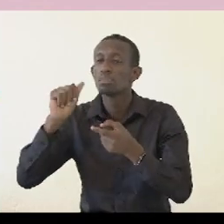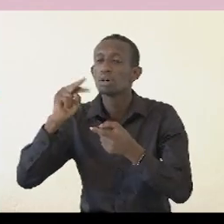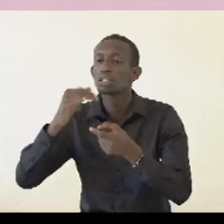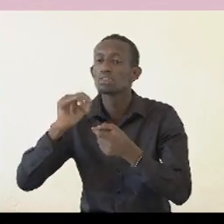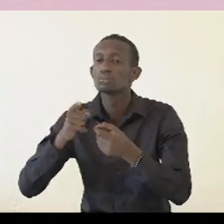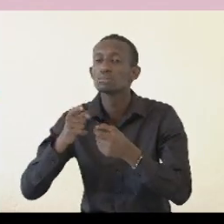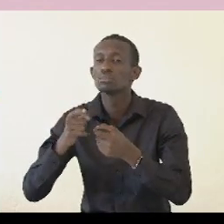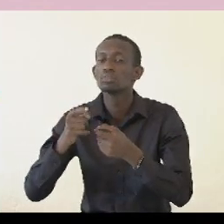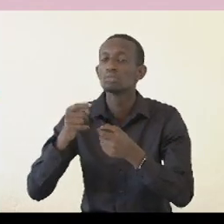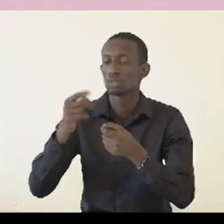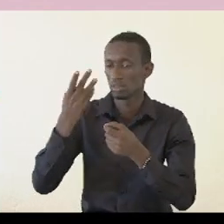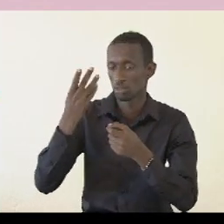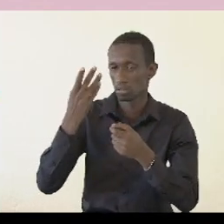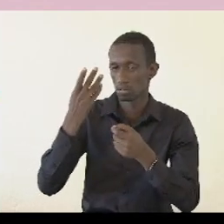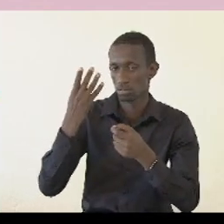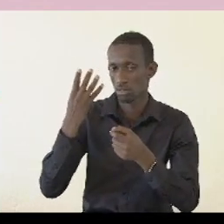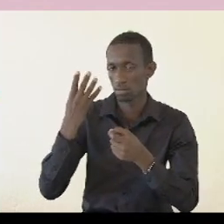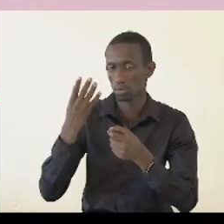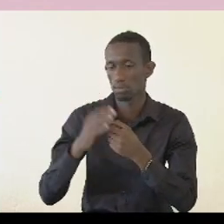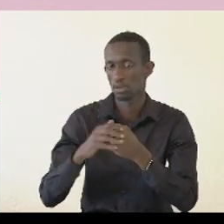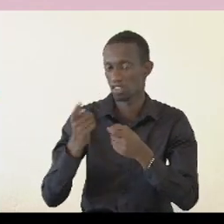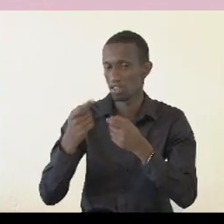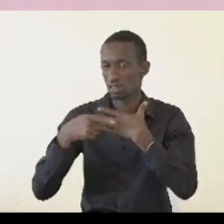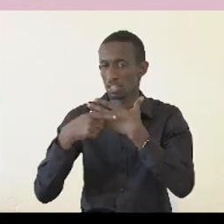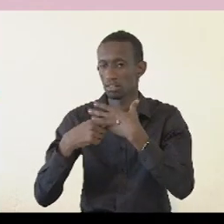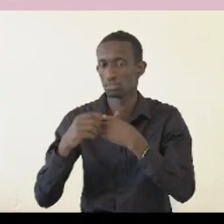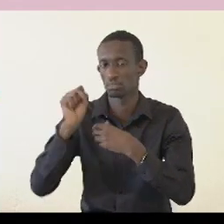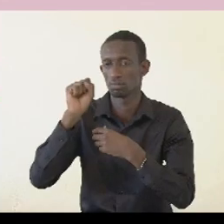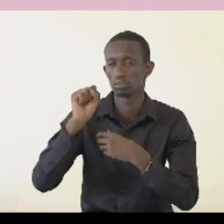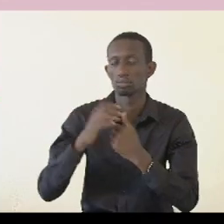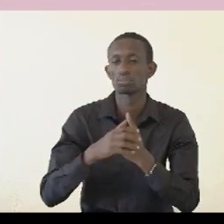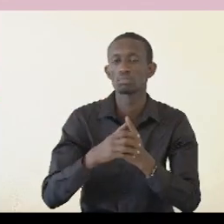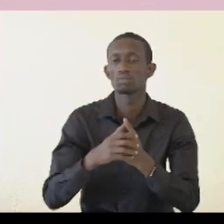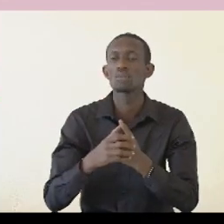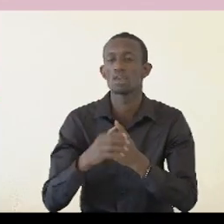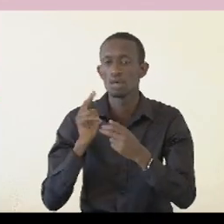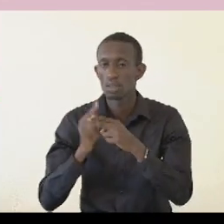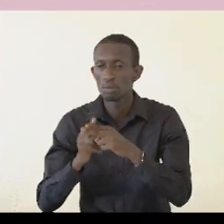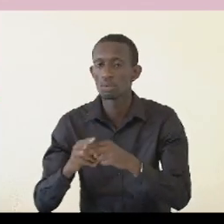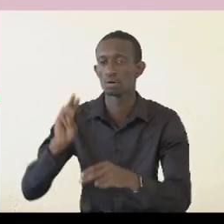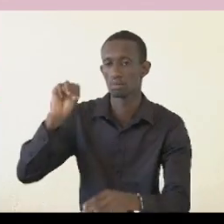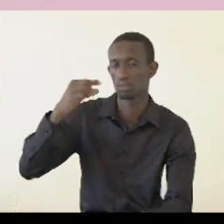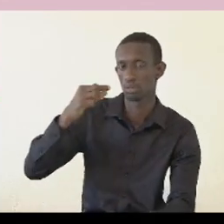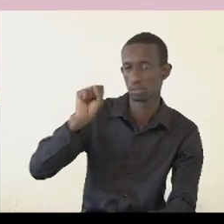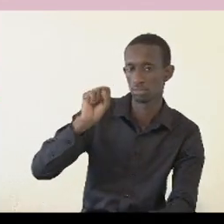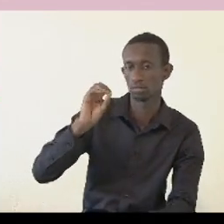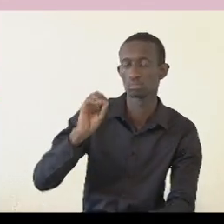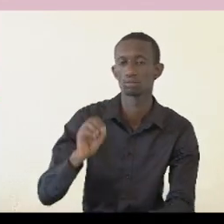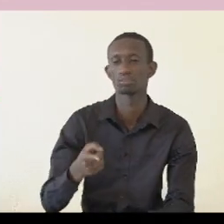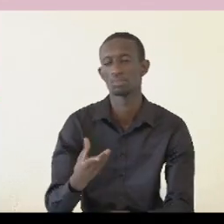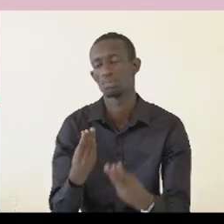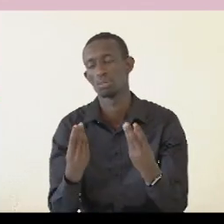the second part, which is negative, is the sulfate. So the name is magnesium sulfate.